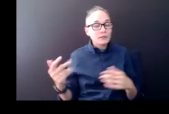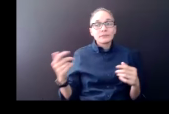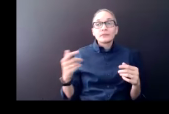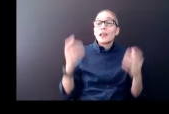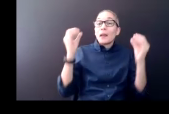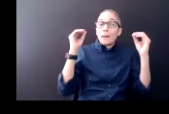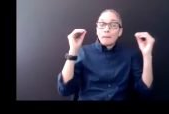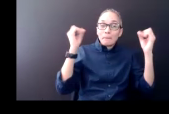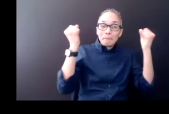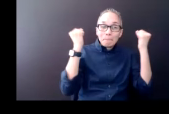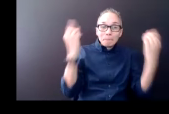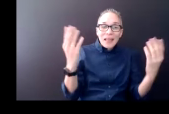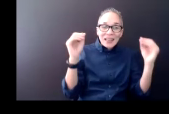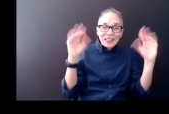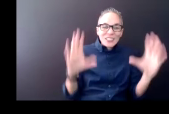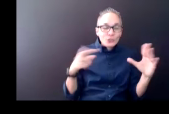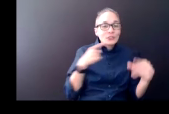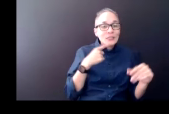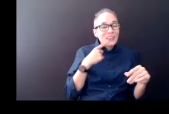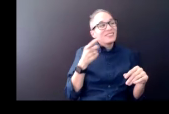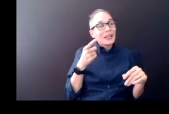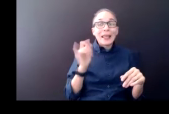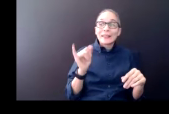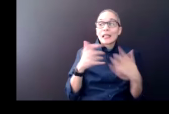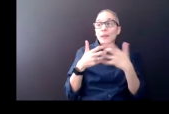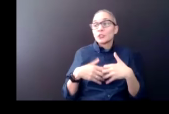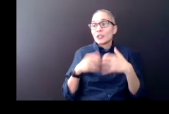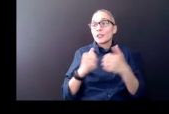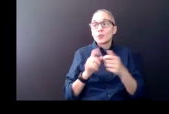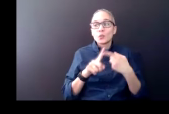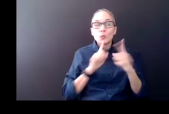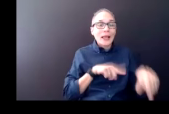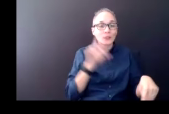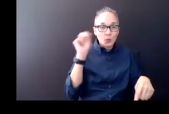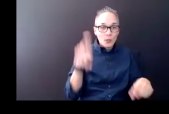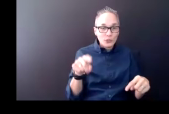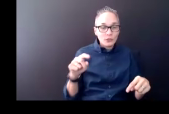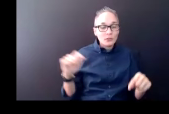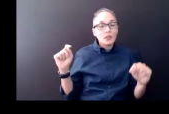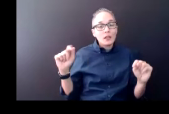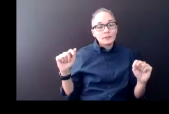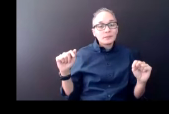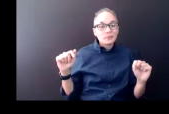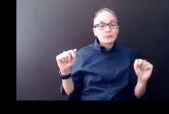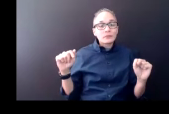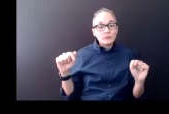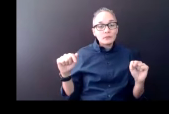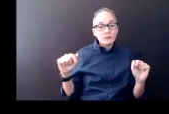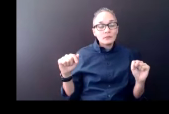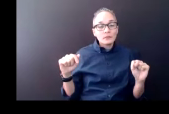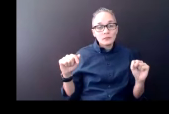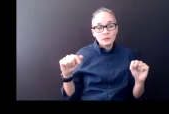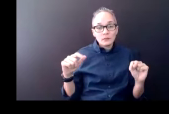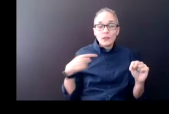of instructors is, yes, it's a question answer machine. But I think that we, in these little talks that we had on the side and after